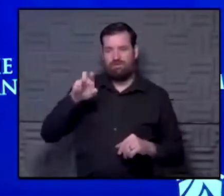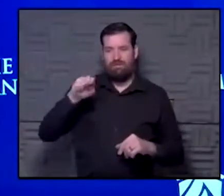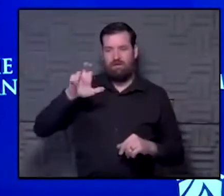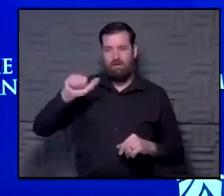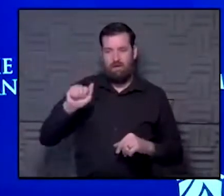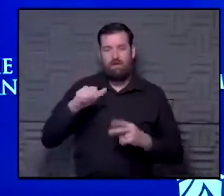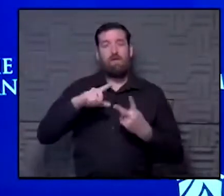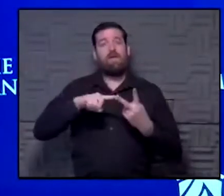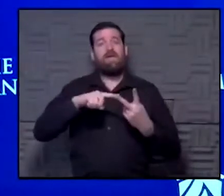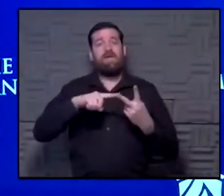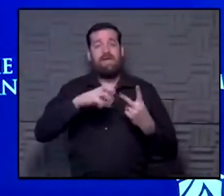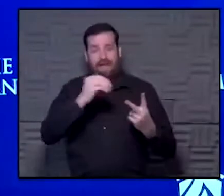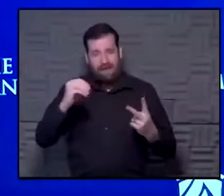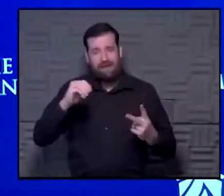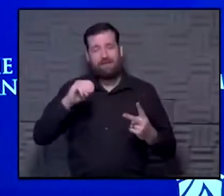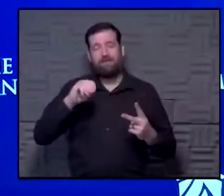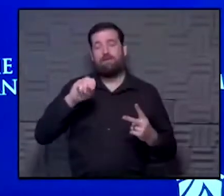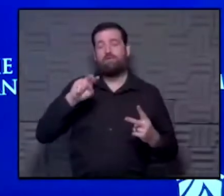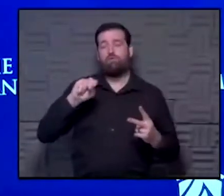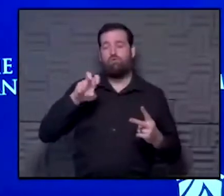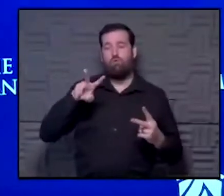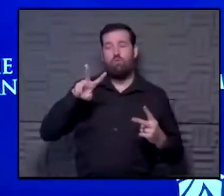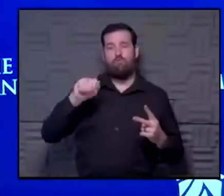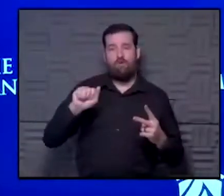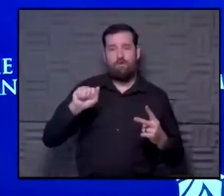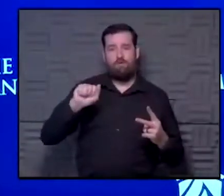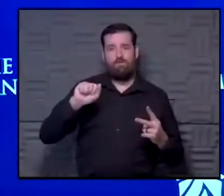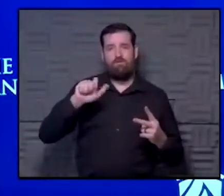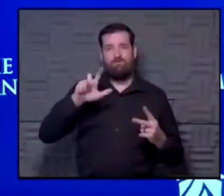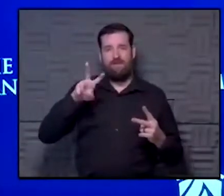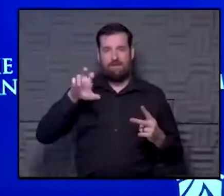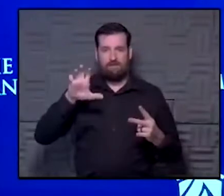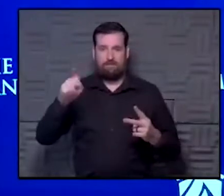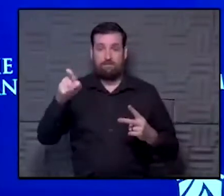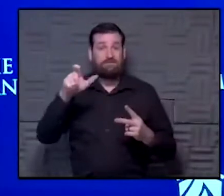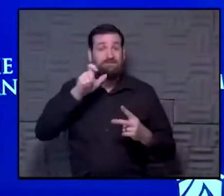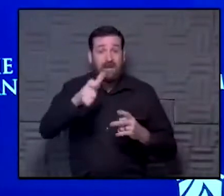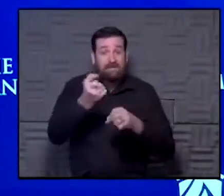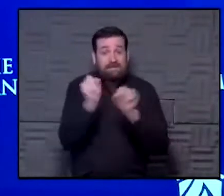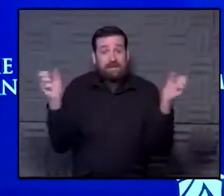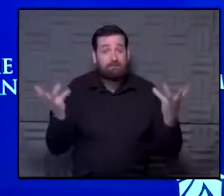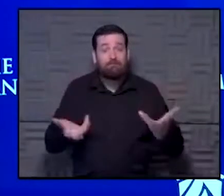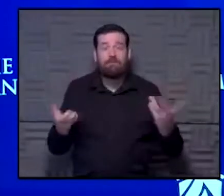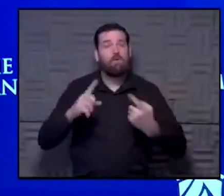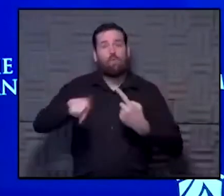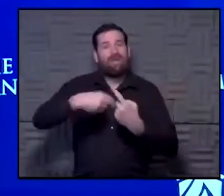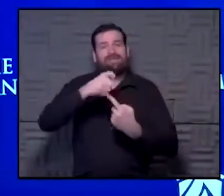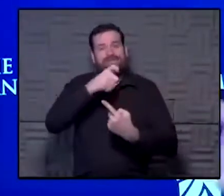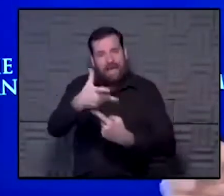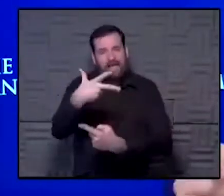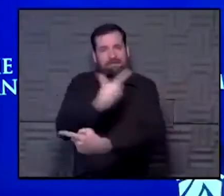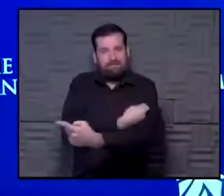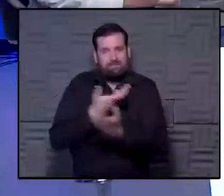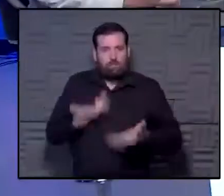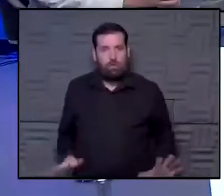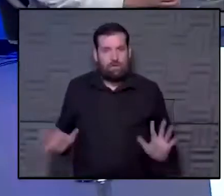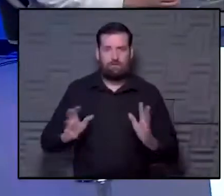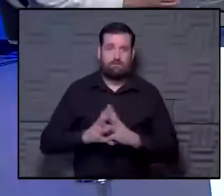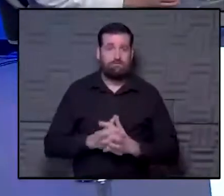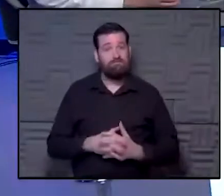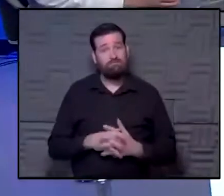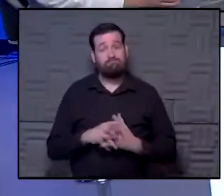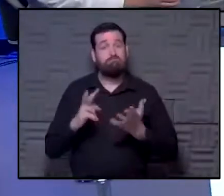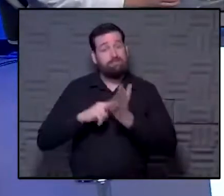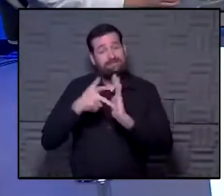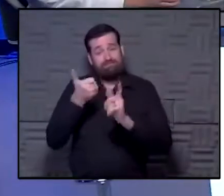I think vaccines are safe. The only thing that's not safe about a vaccine is when it's not in your arm. When it's in your arm, that's